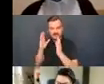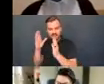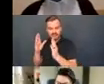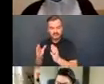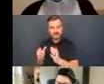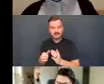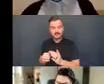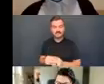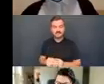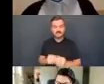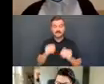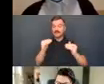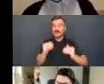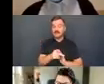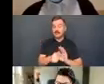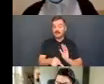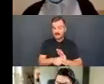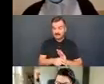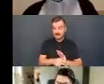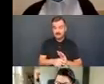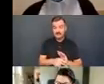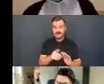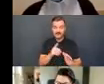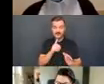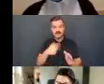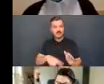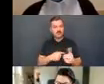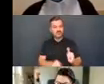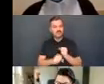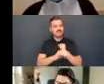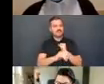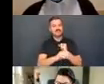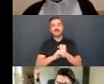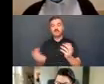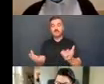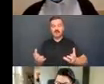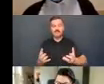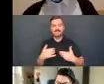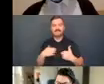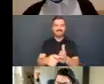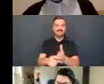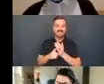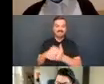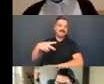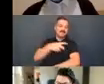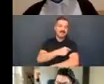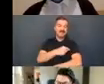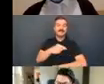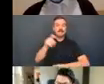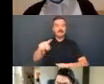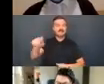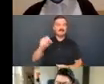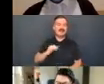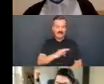um, campaign is around mandated vaccines for staff in